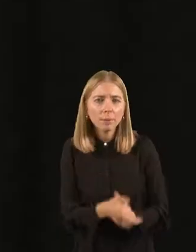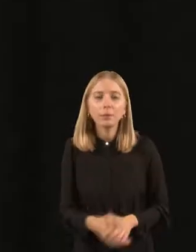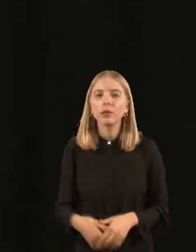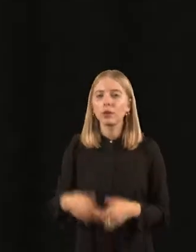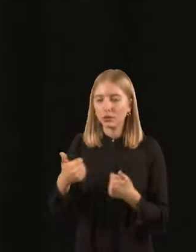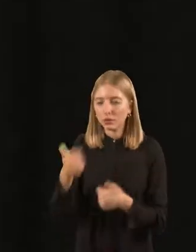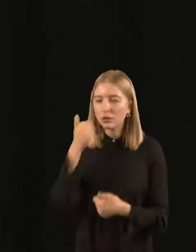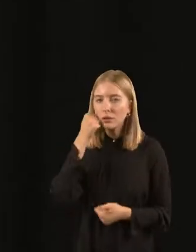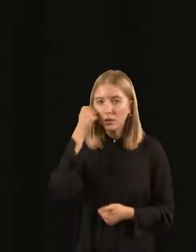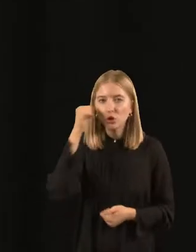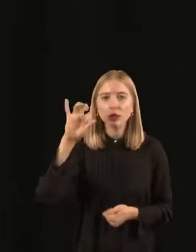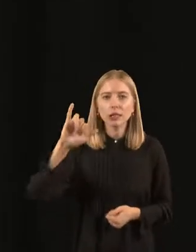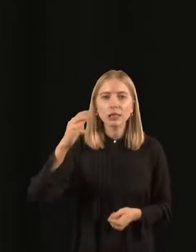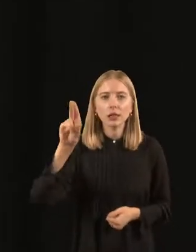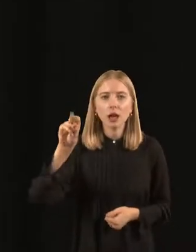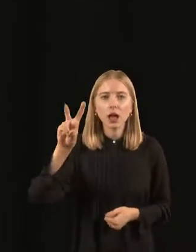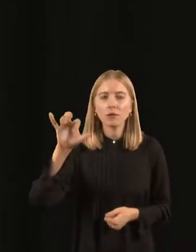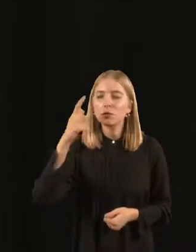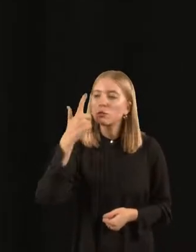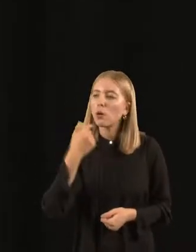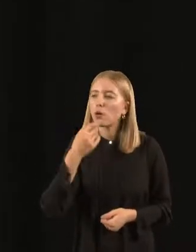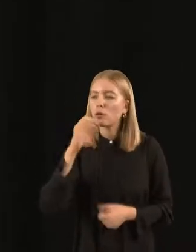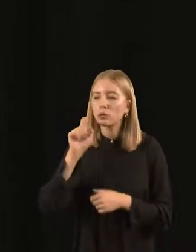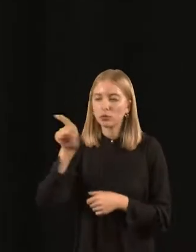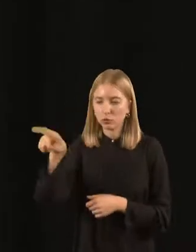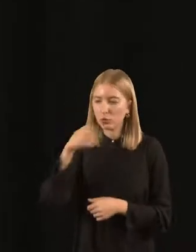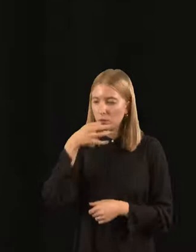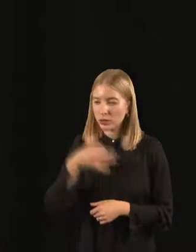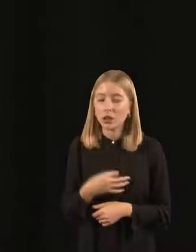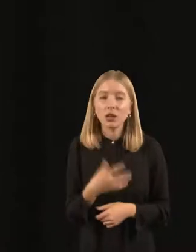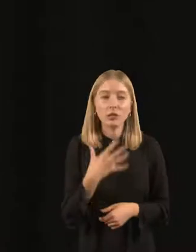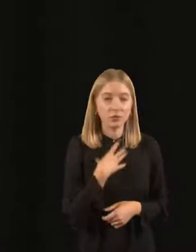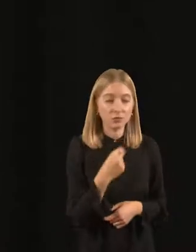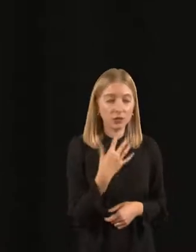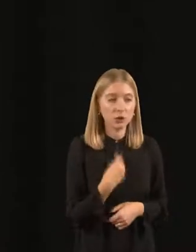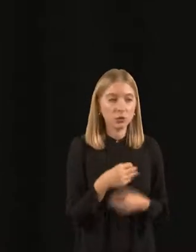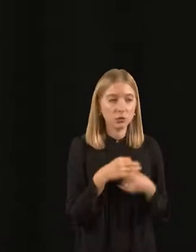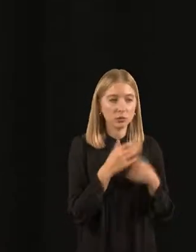start? Mr. Sinkevičius,